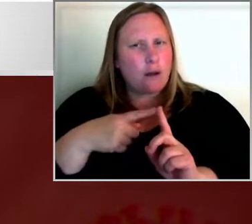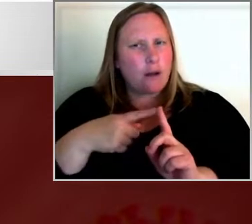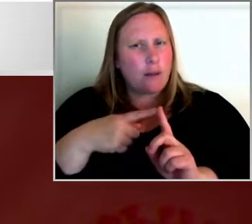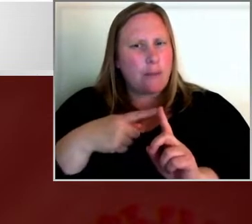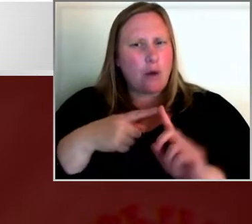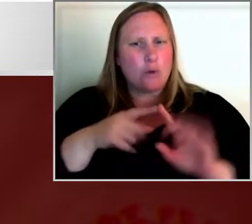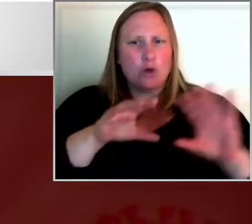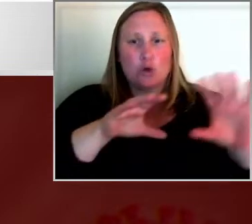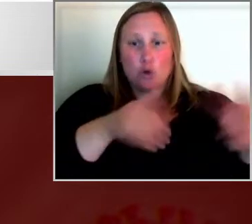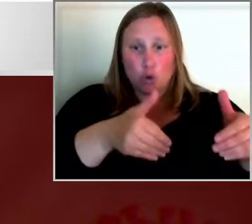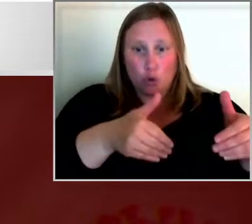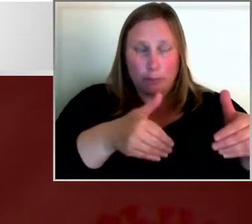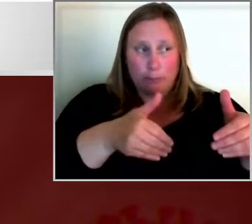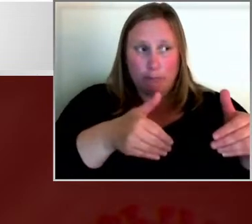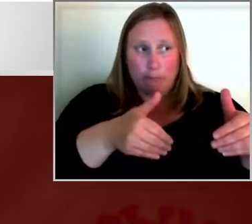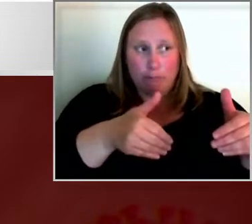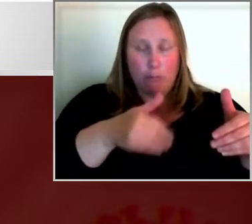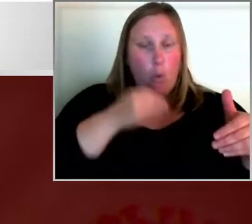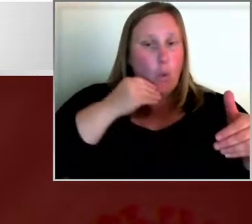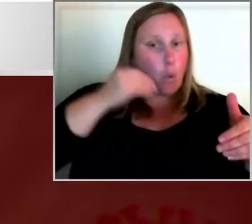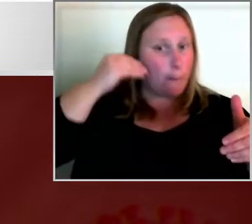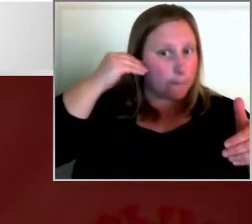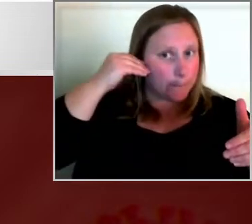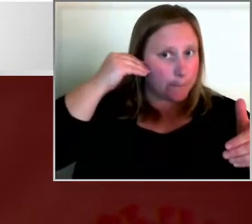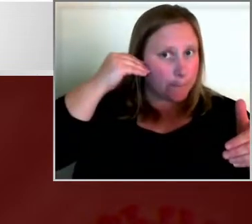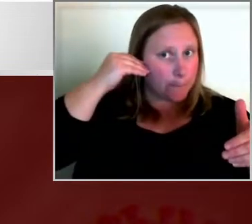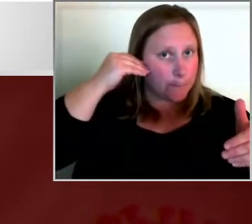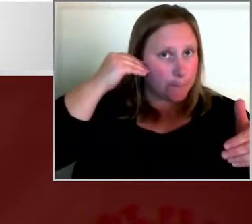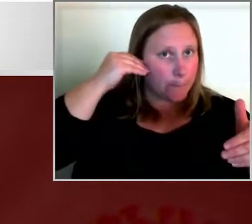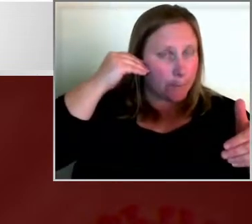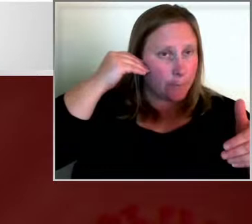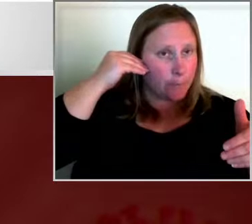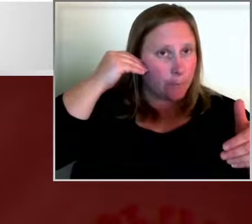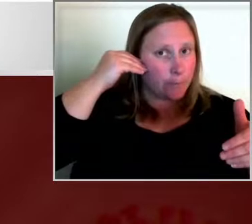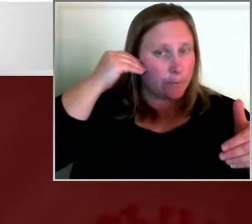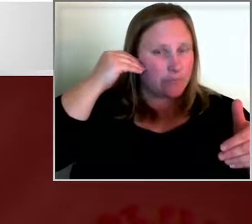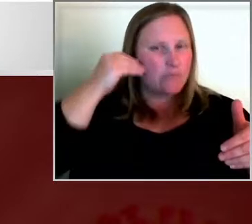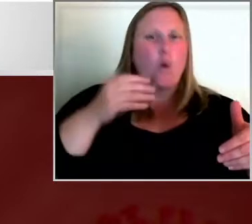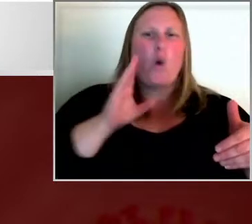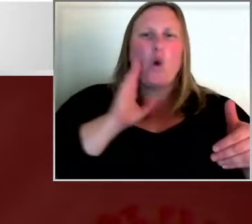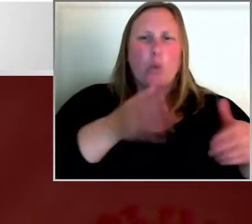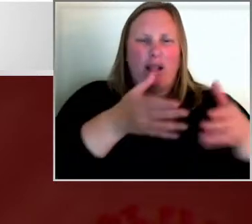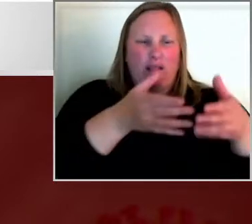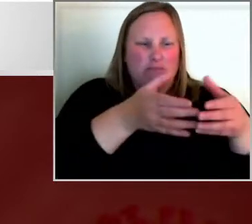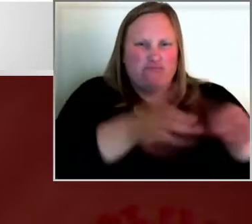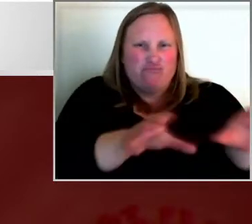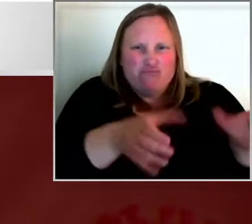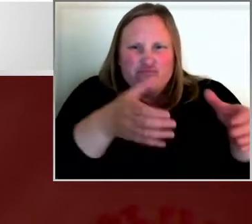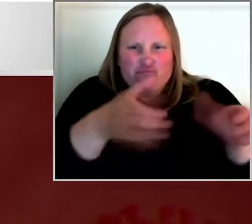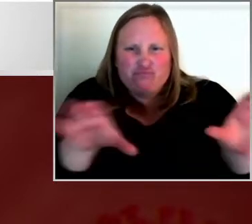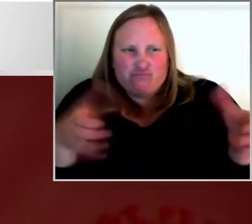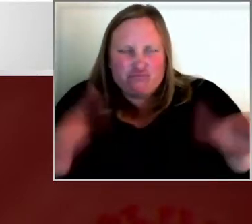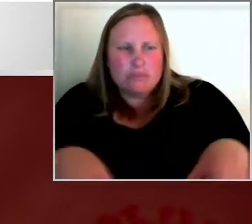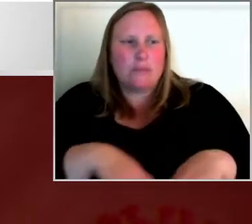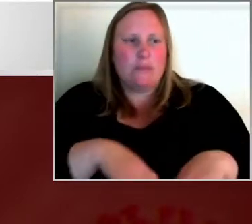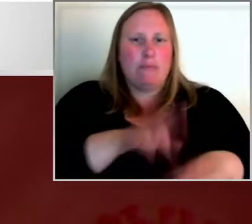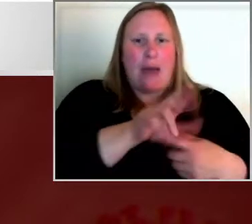housing, deaths, cases by race and ethnicity. Just kind of want to know what your future plans were.